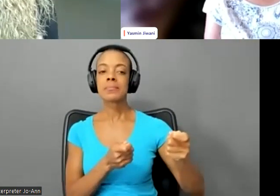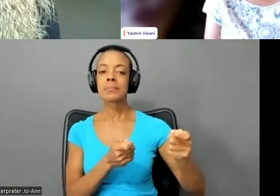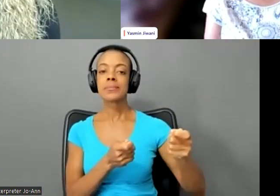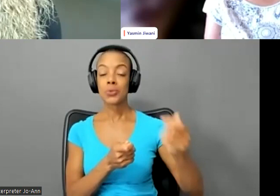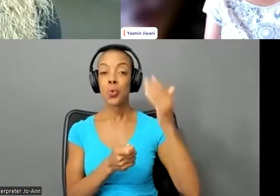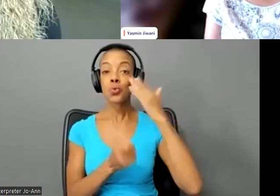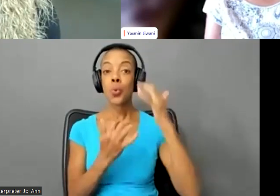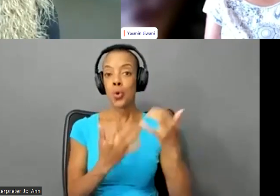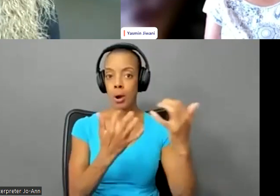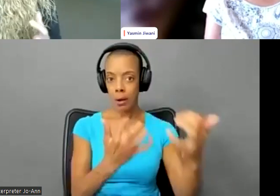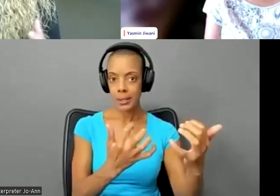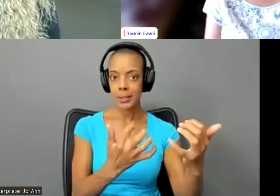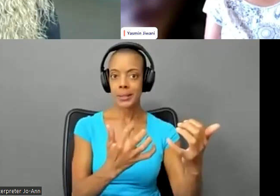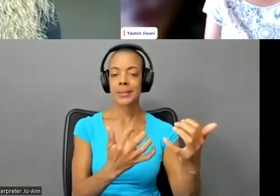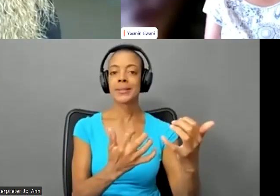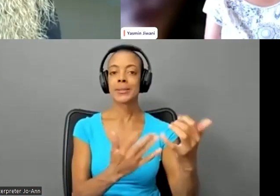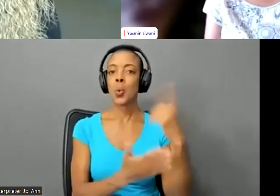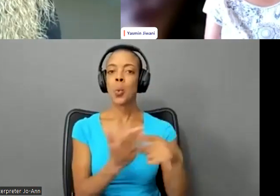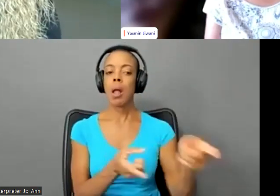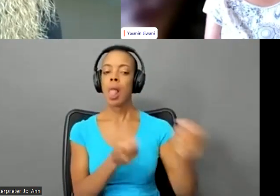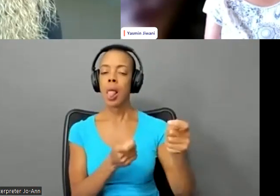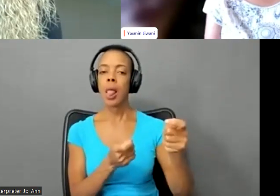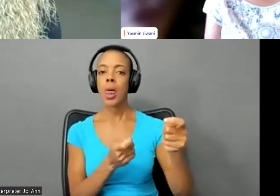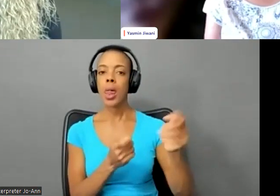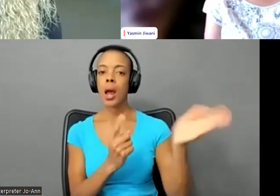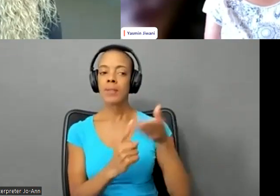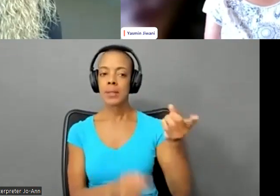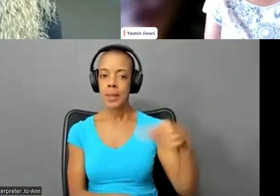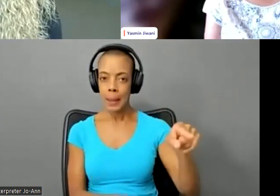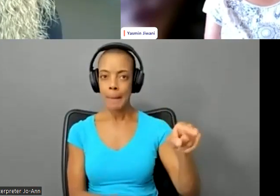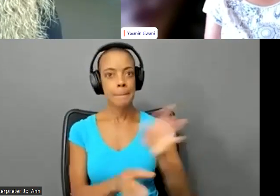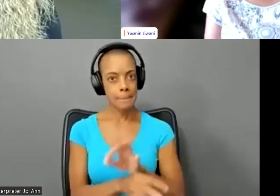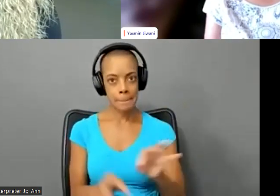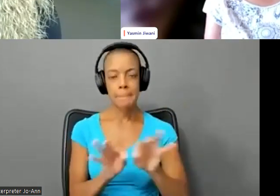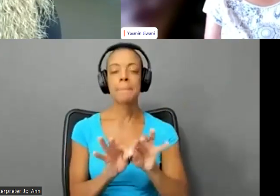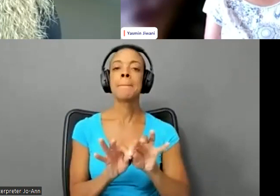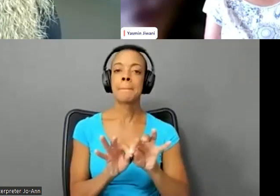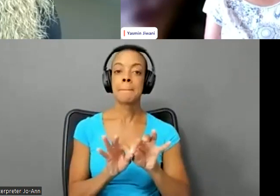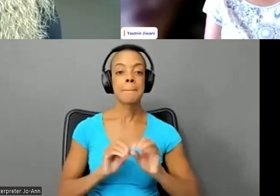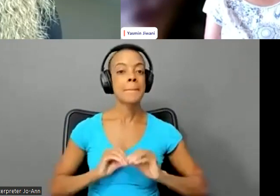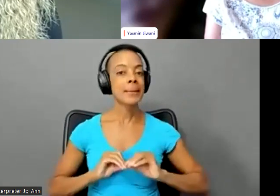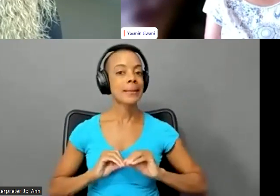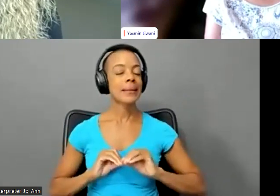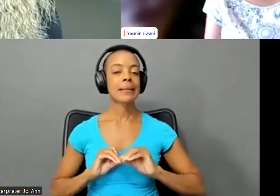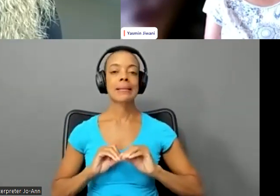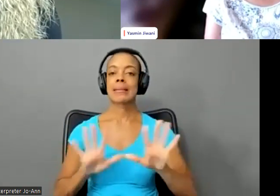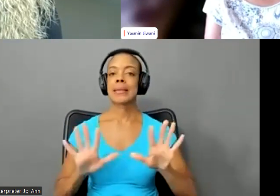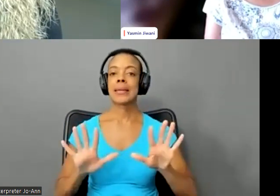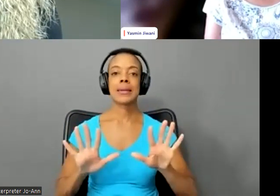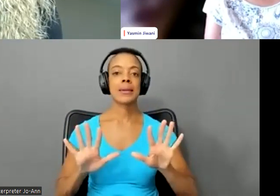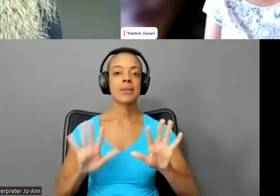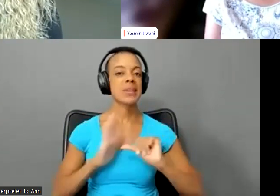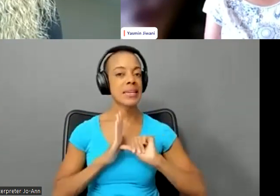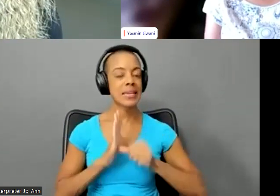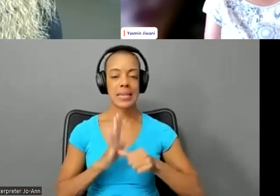audience, knowing what's going to kind of hook them is, I think, important. Having really clear and objective, you know, key